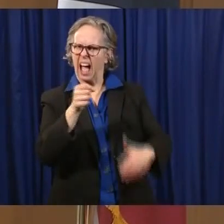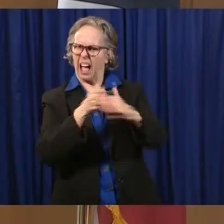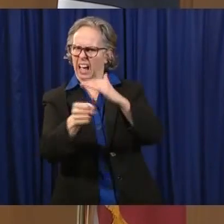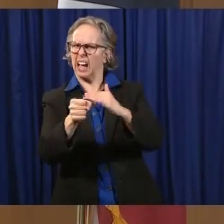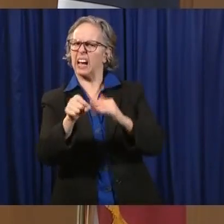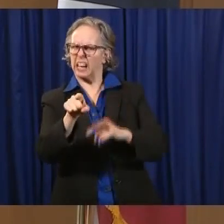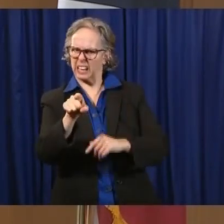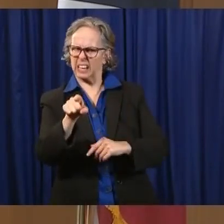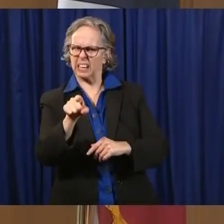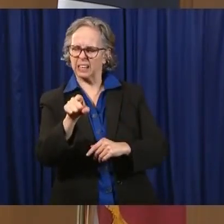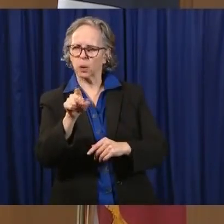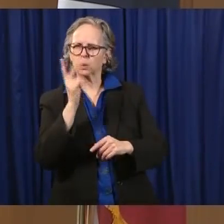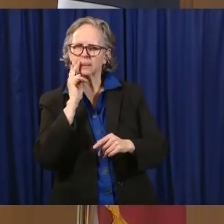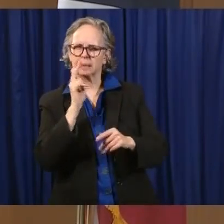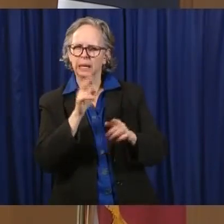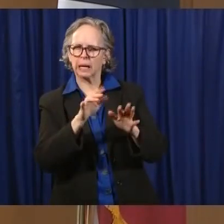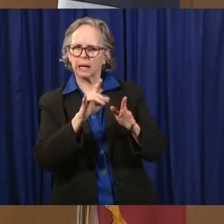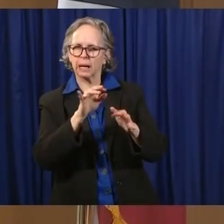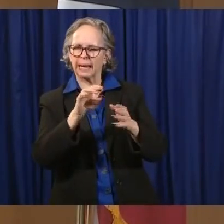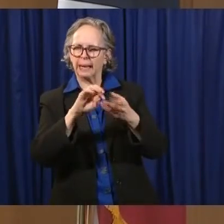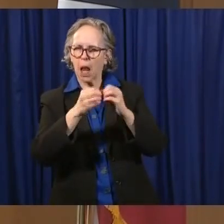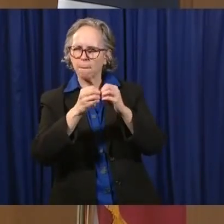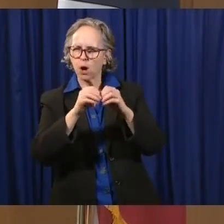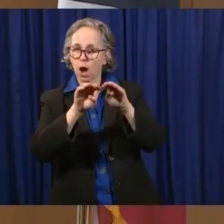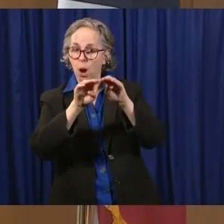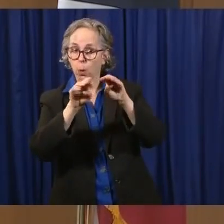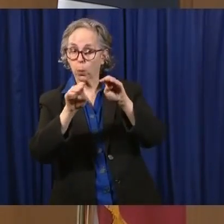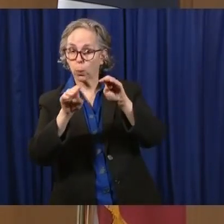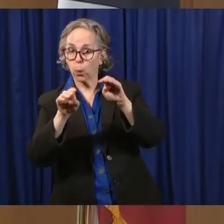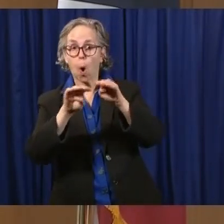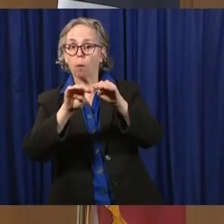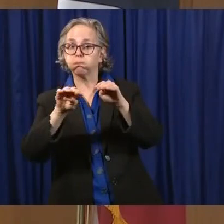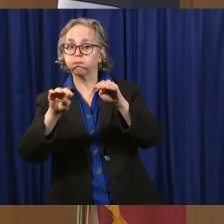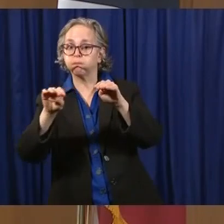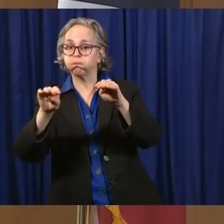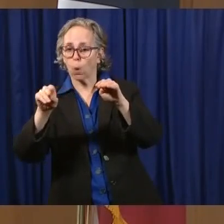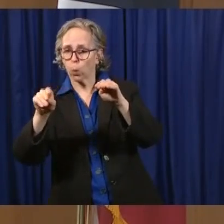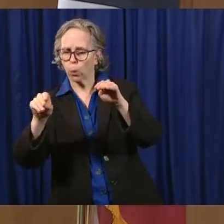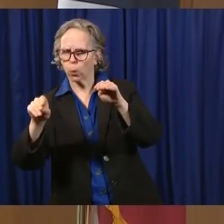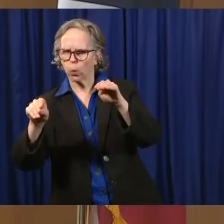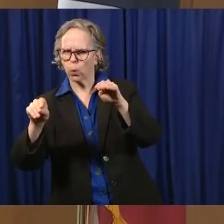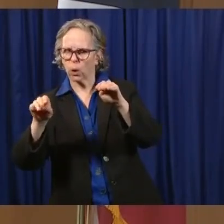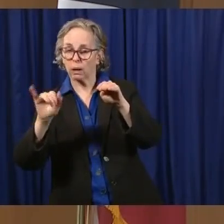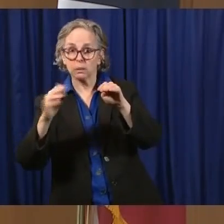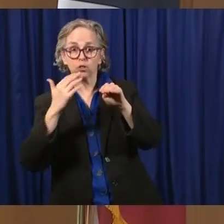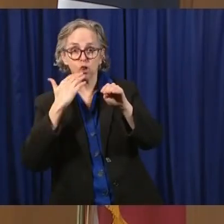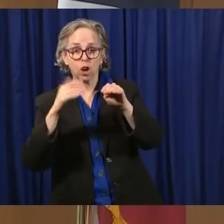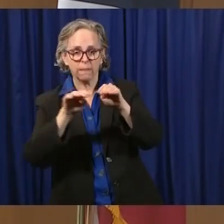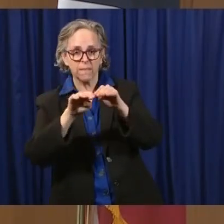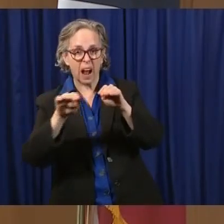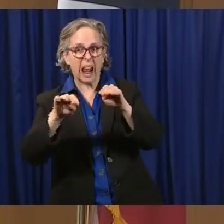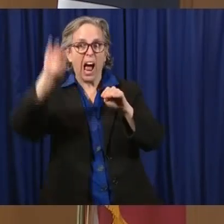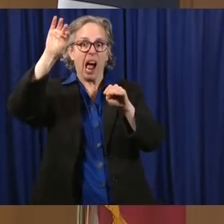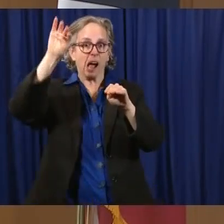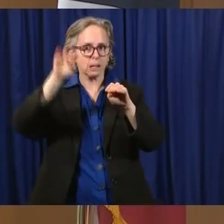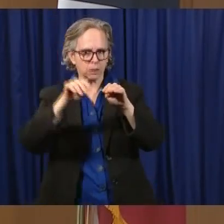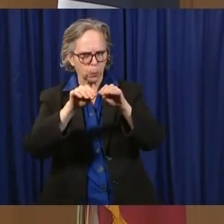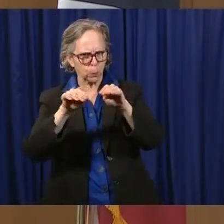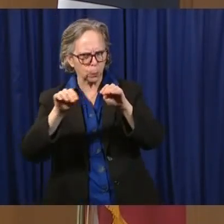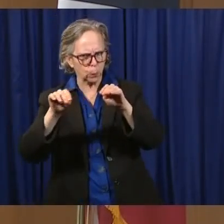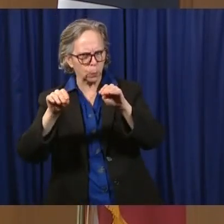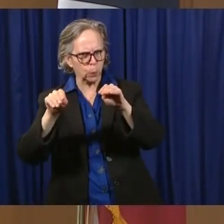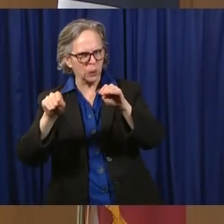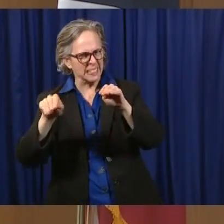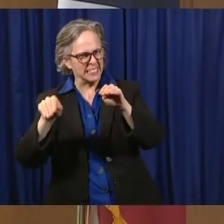But we're seeing a flattening of that curve in regard to hospitalizations, which is a good thing. It's like any data. It's